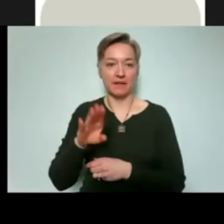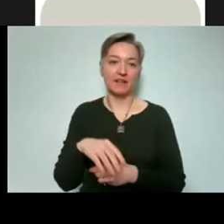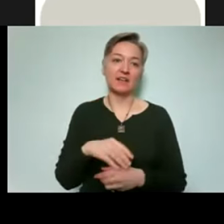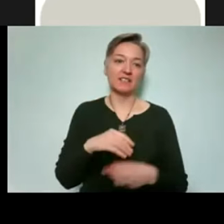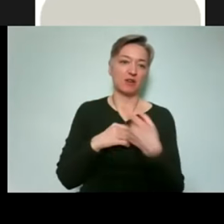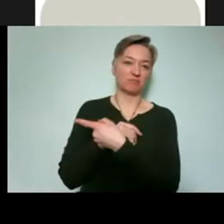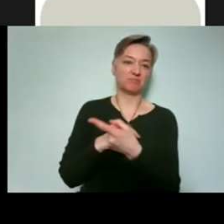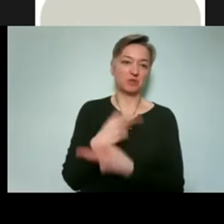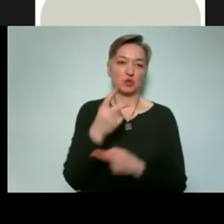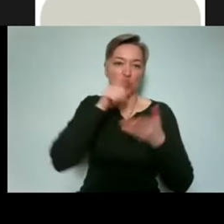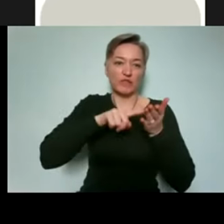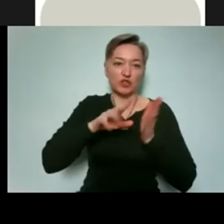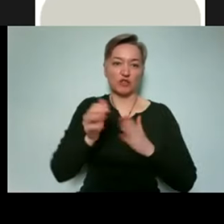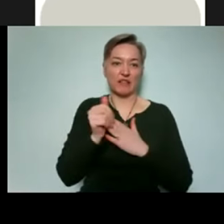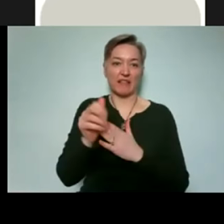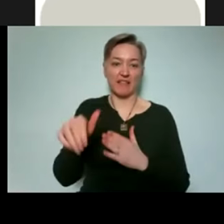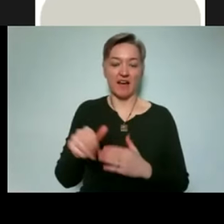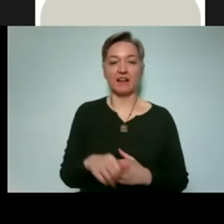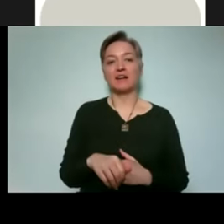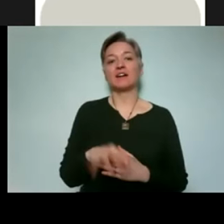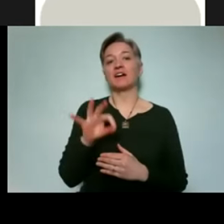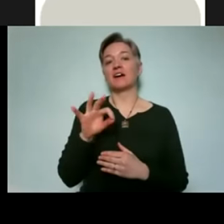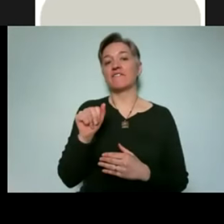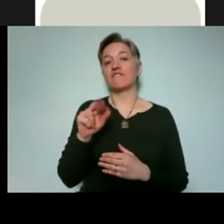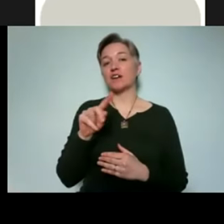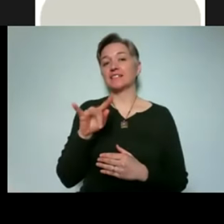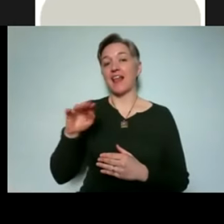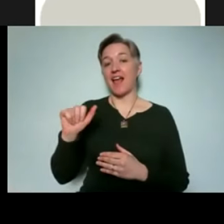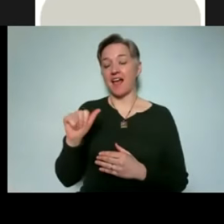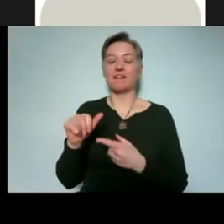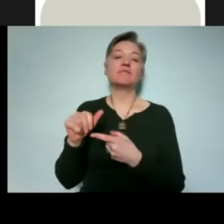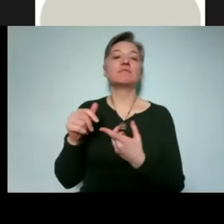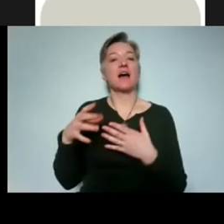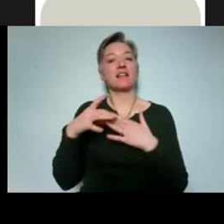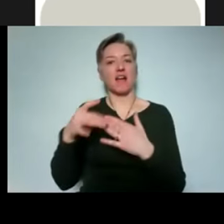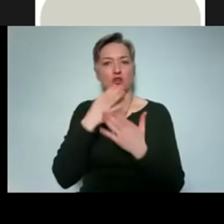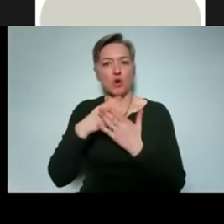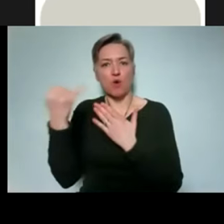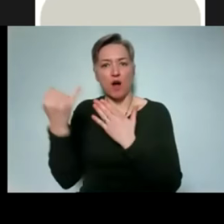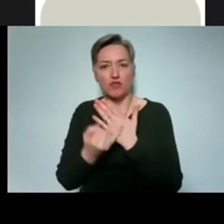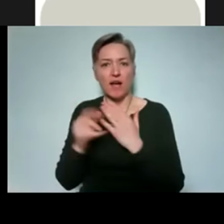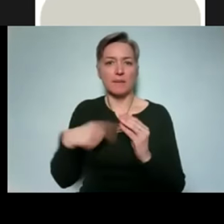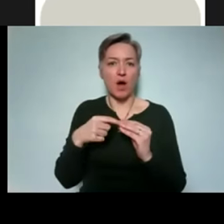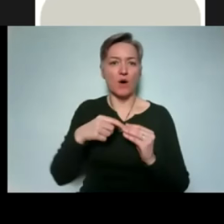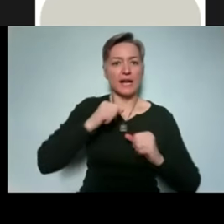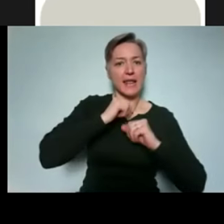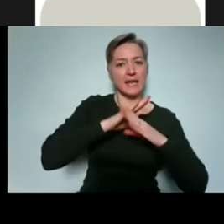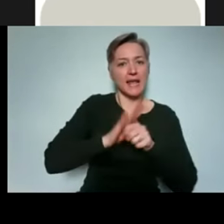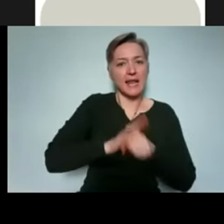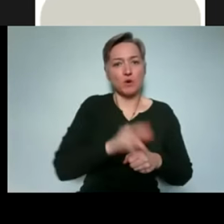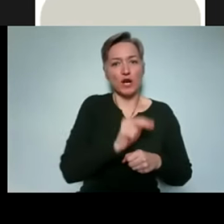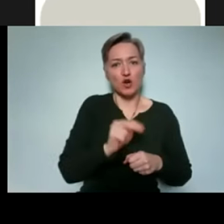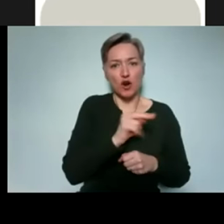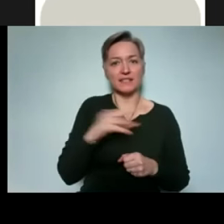and Matt Kaufman. Farzaneh led a really interesting project about inhibitory neurons and decision-making models, which is published. I'd encourage you to